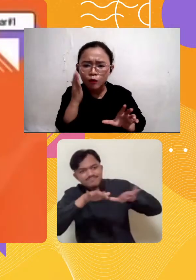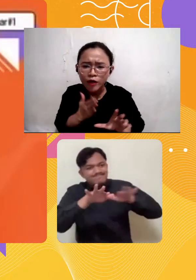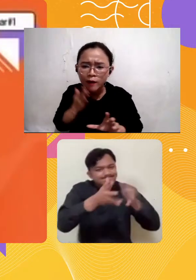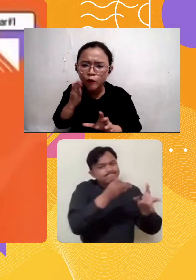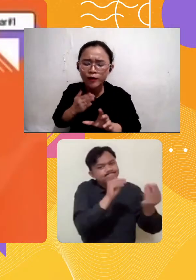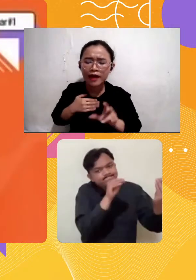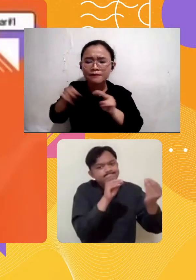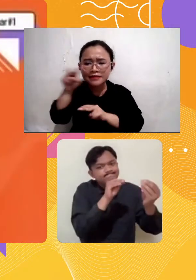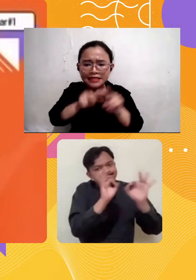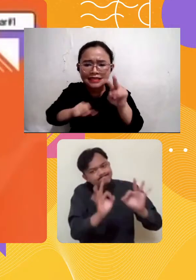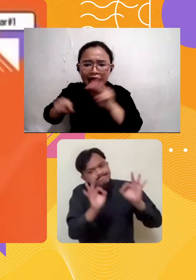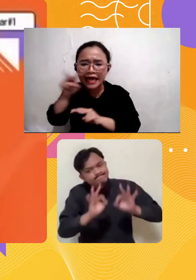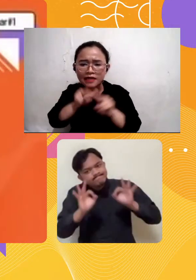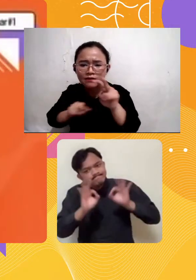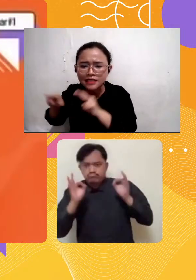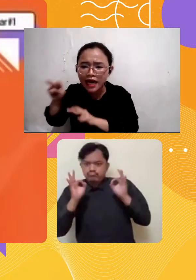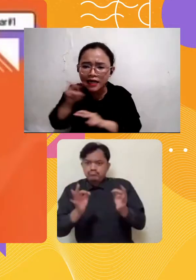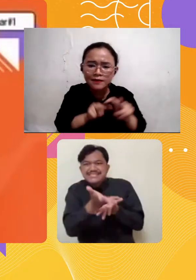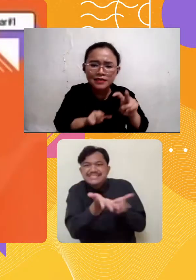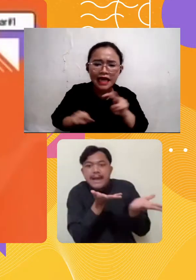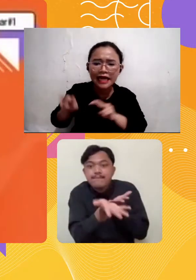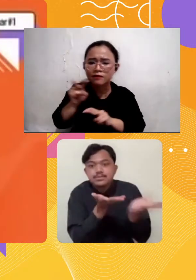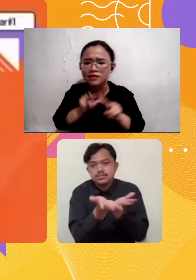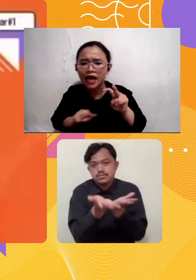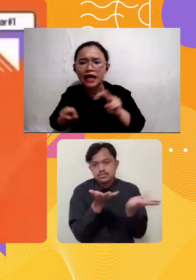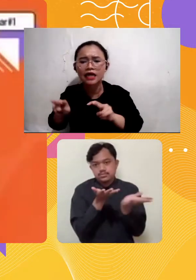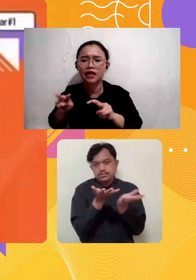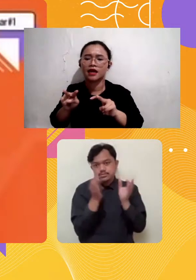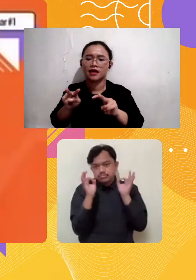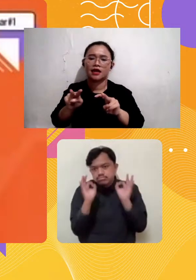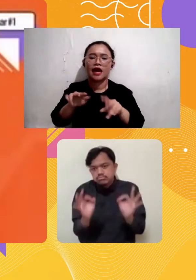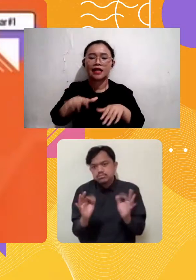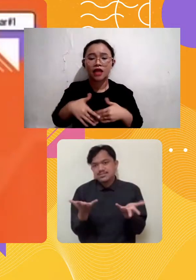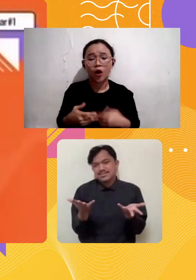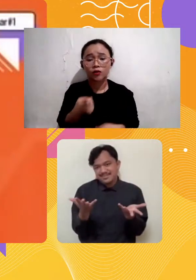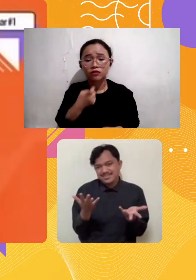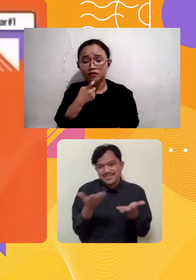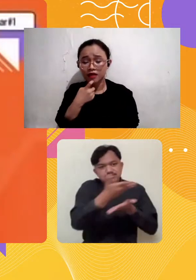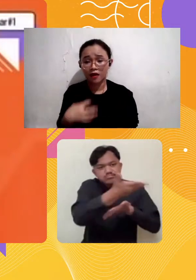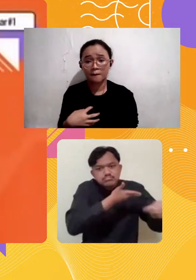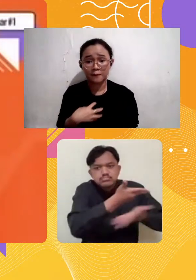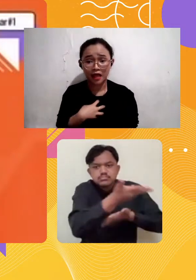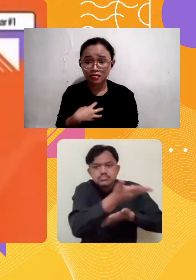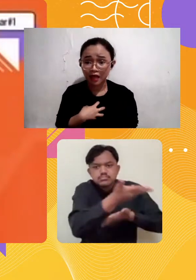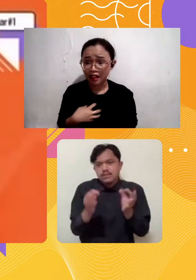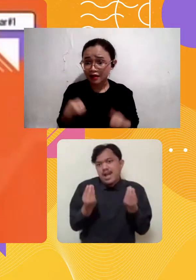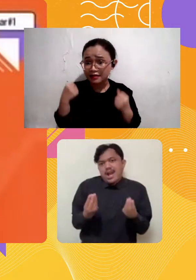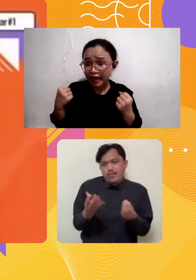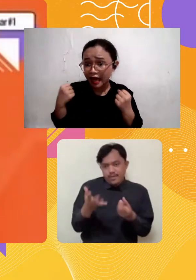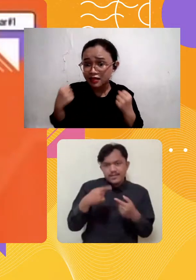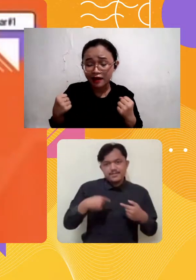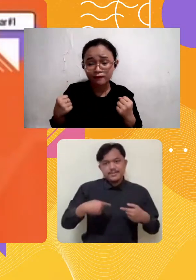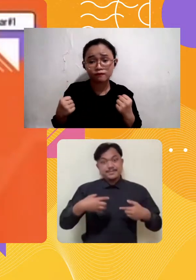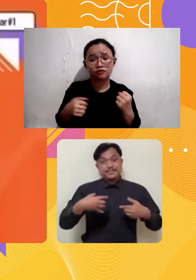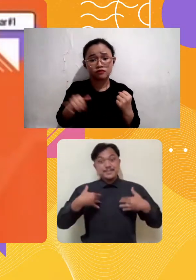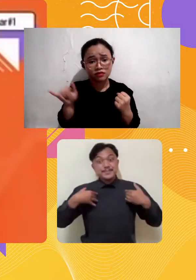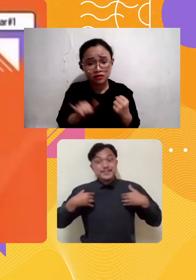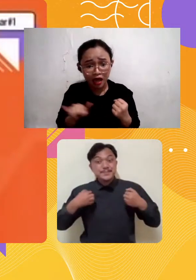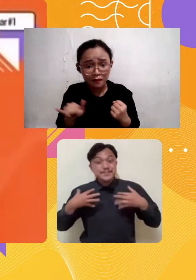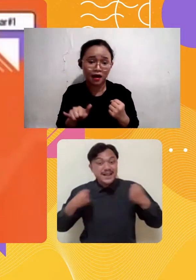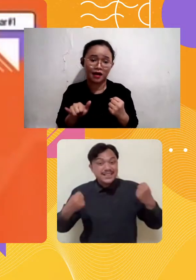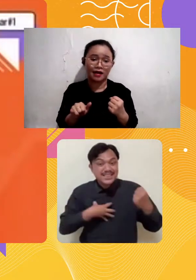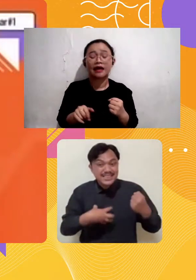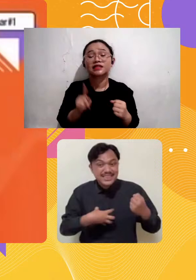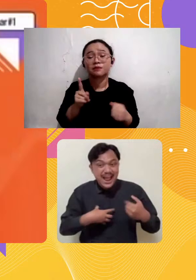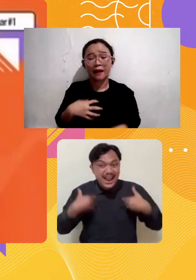consultation, and also the conversation around the mental health and psychosocial support, mental health and well-being, linking with the SRH,